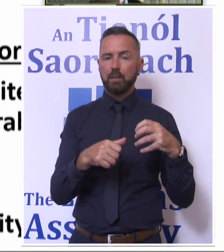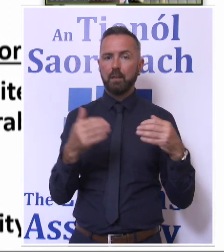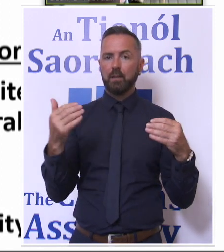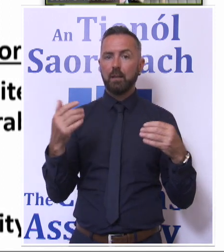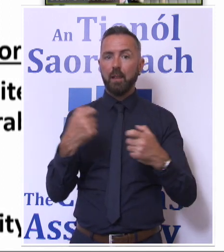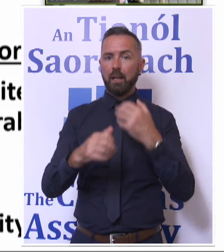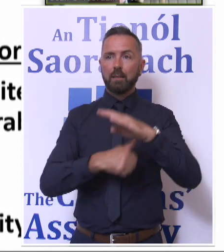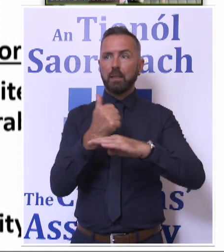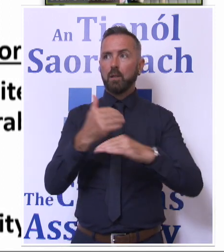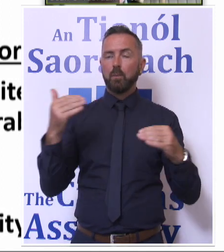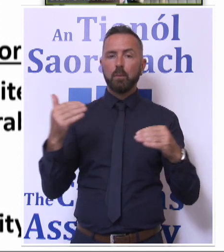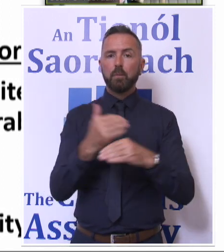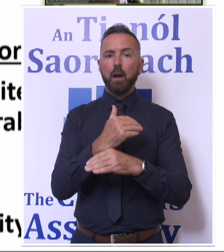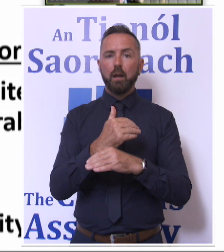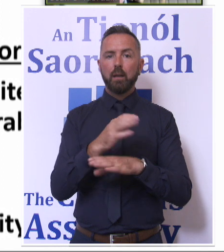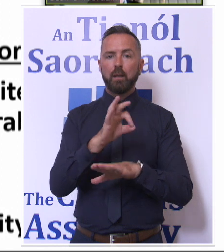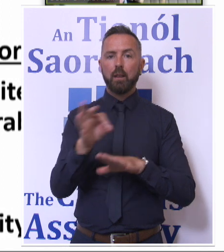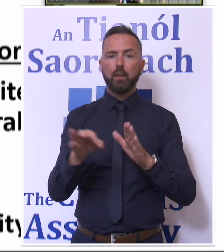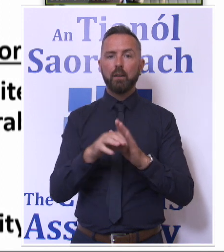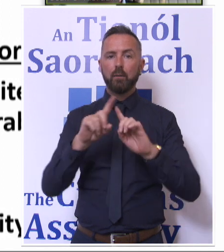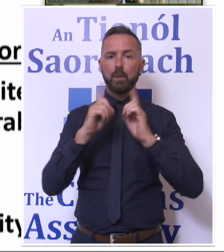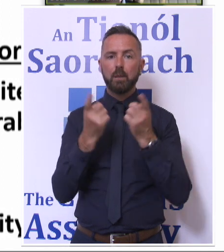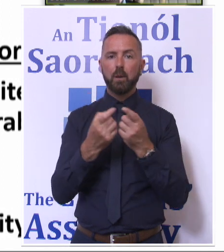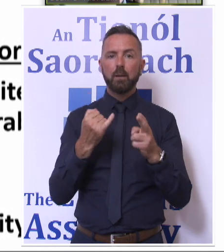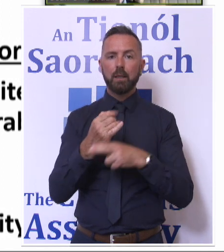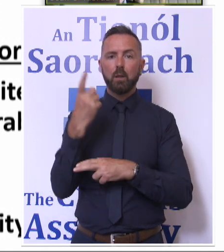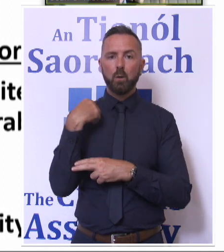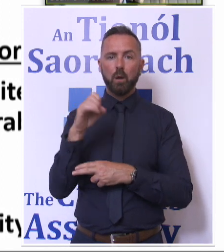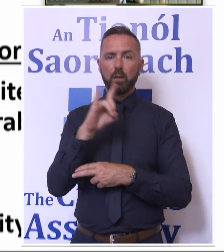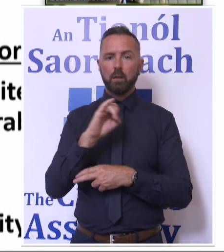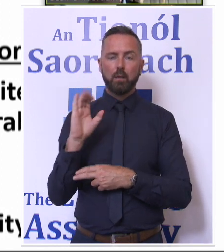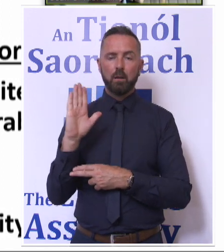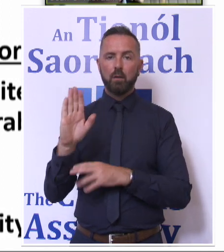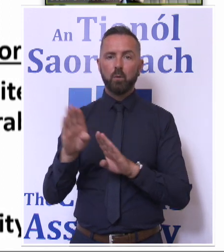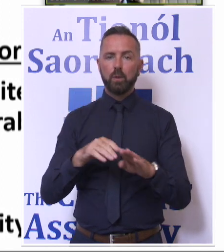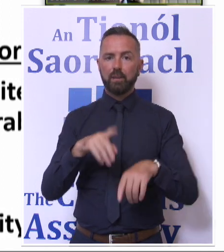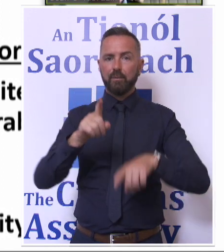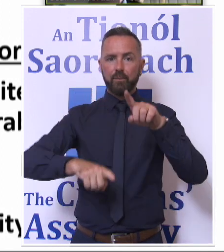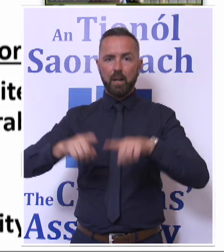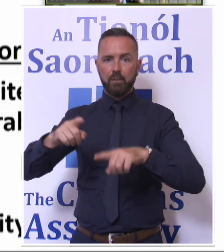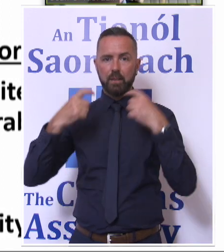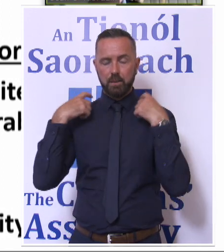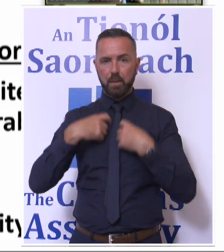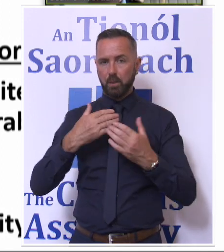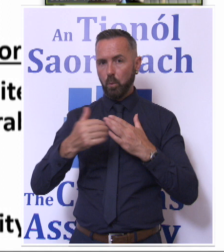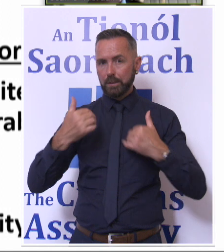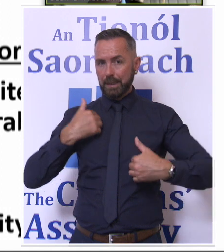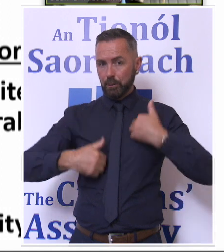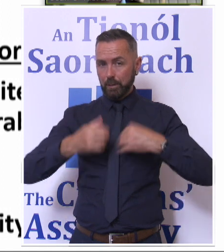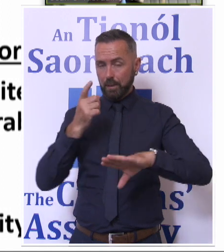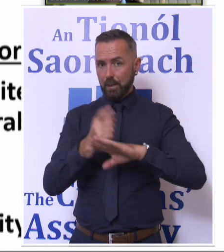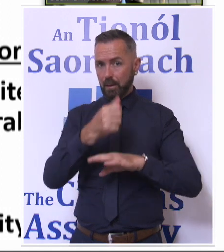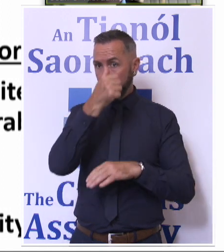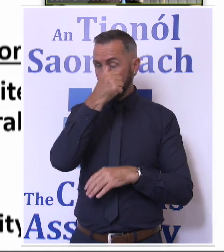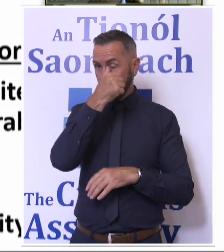by government departments in Whitehall with the various mayors. What is interesting there